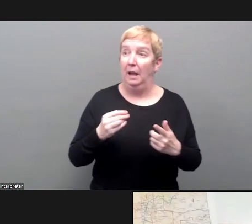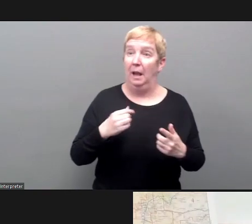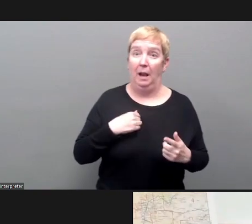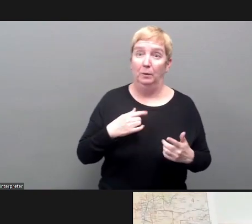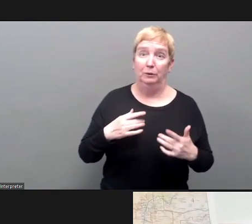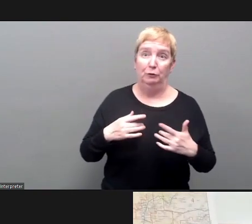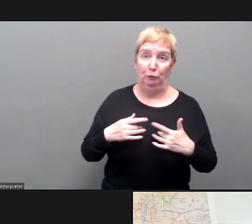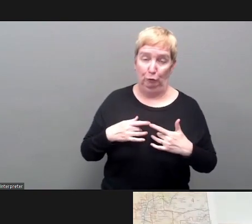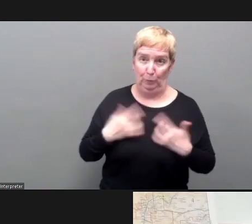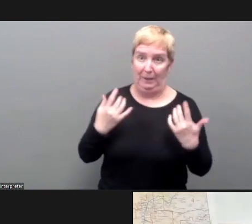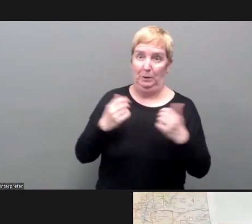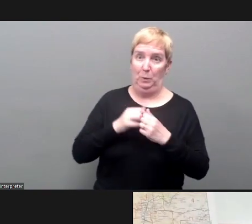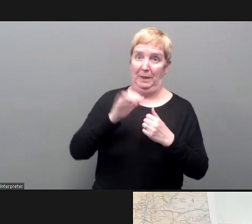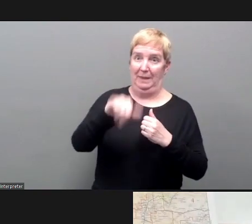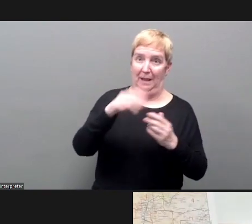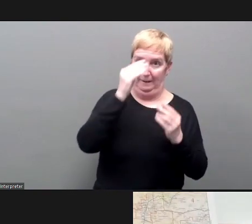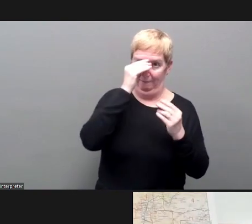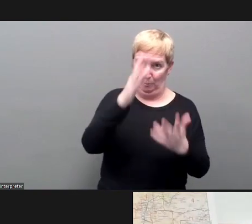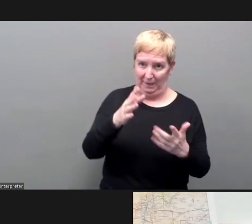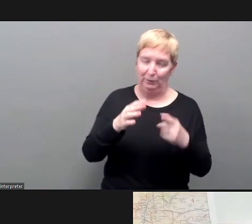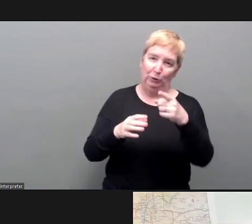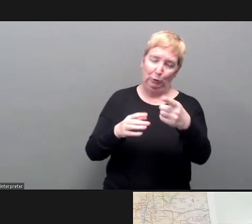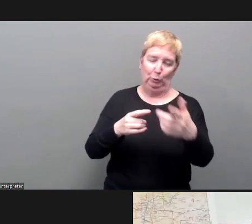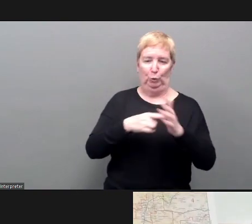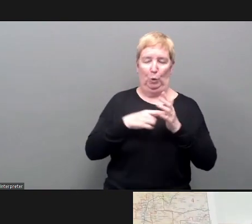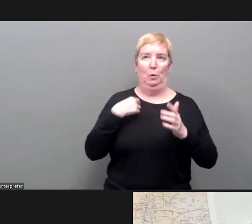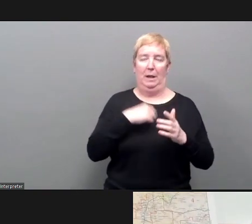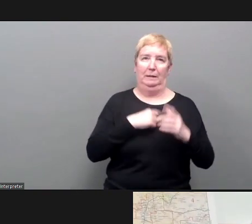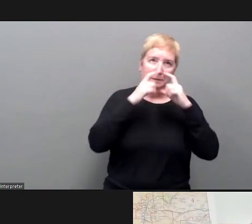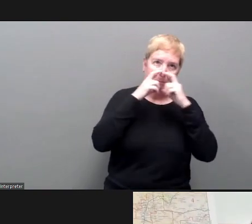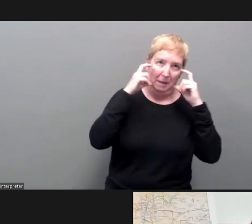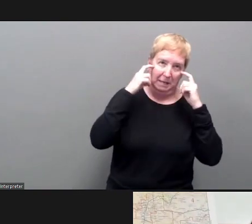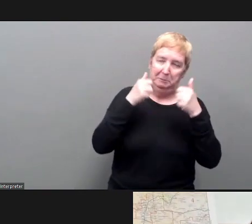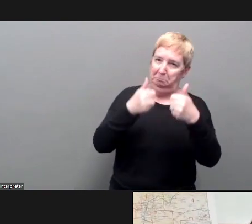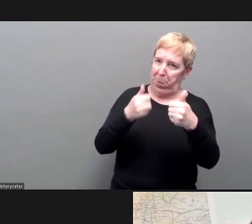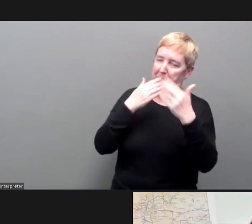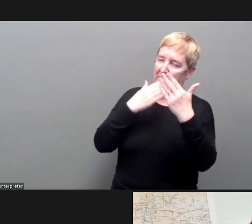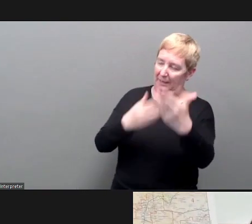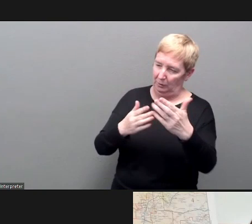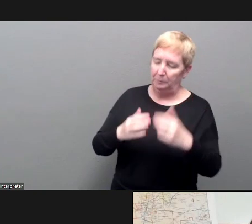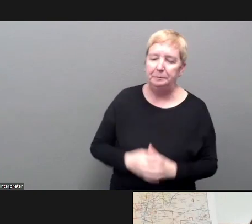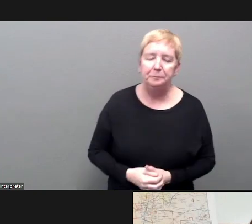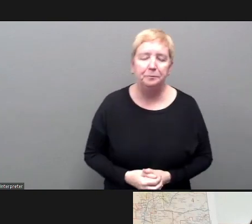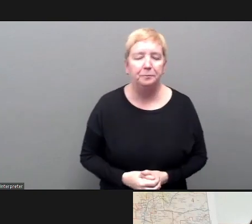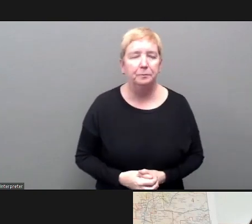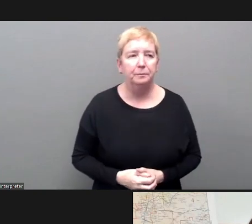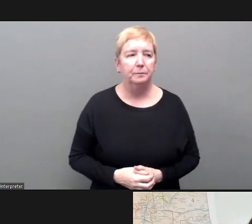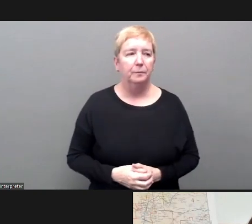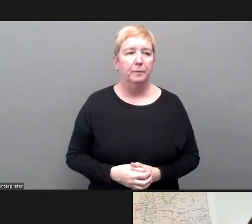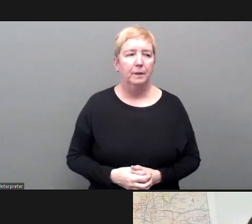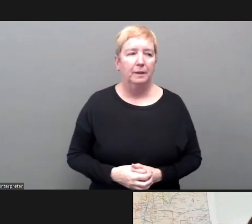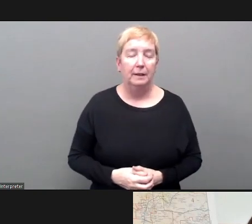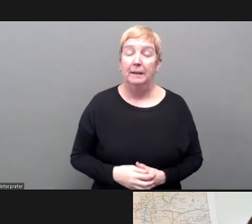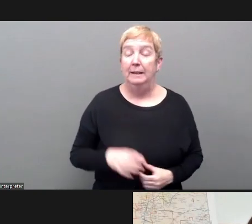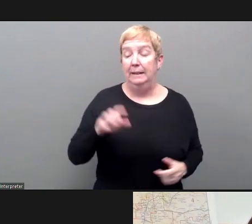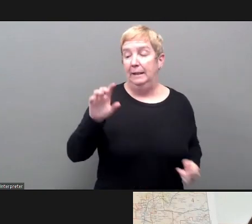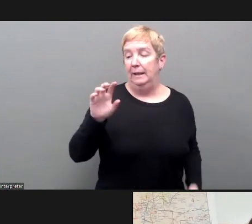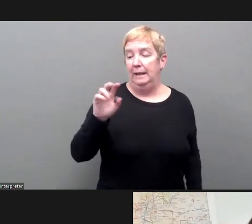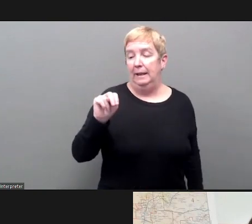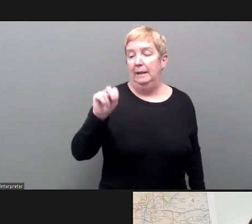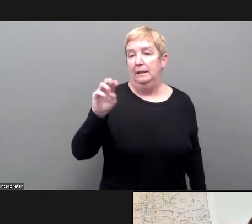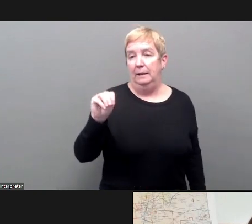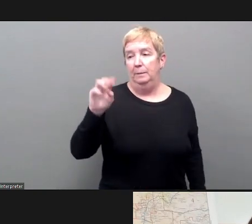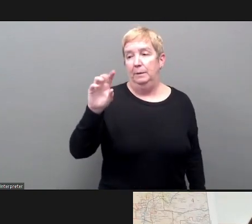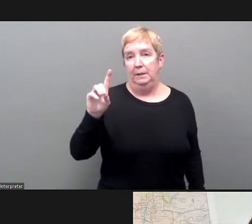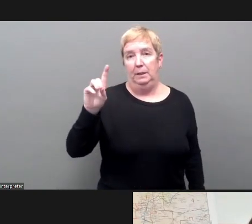you for that nice graphic. I wanted to know if, as far as DOH, if you guys had any